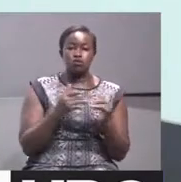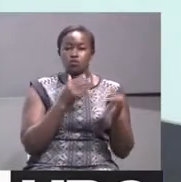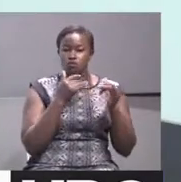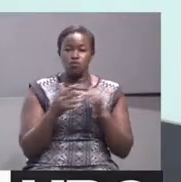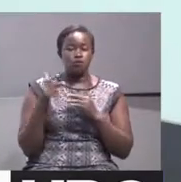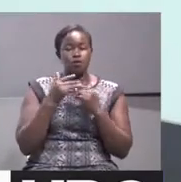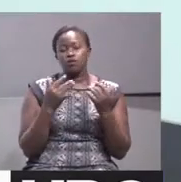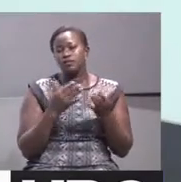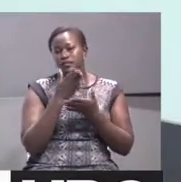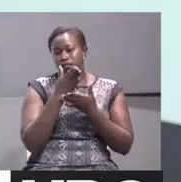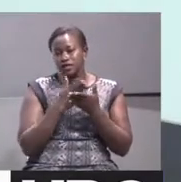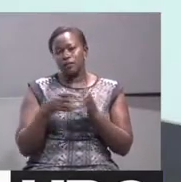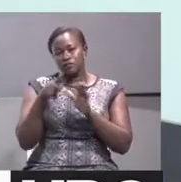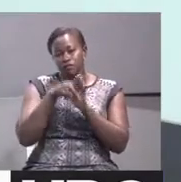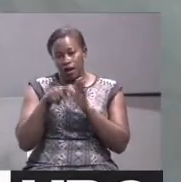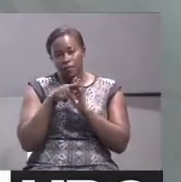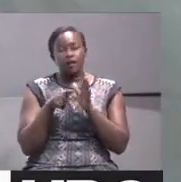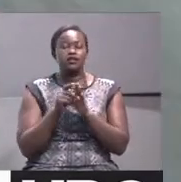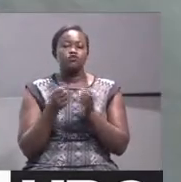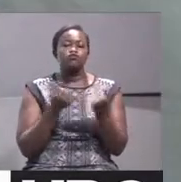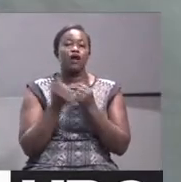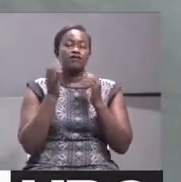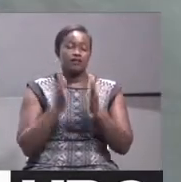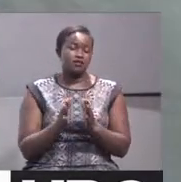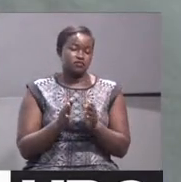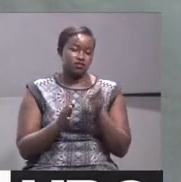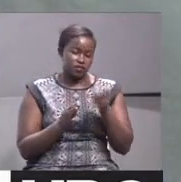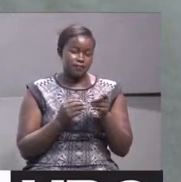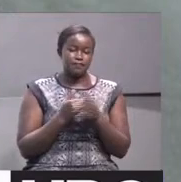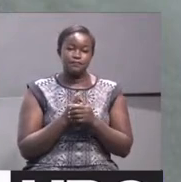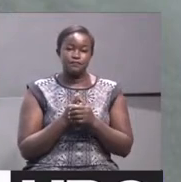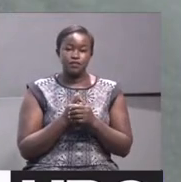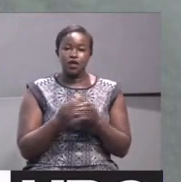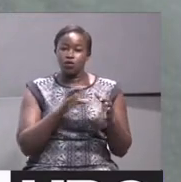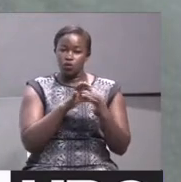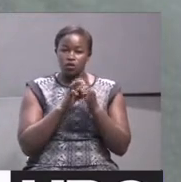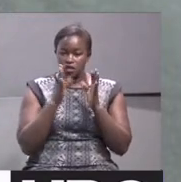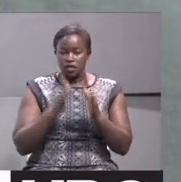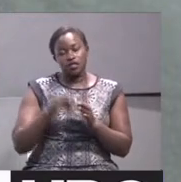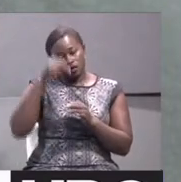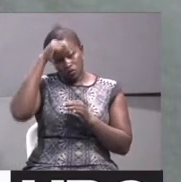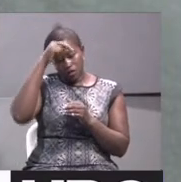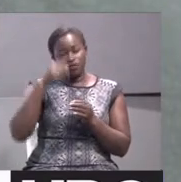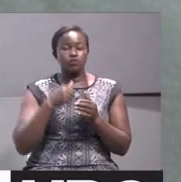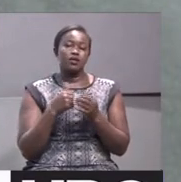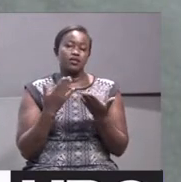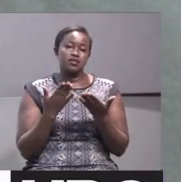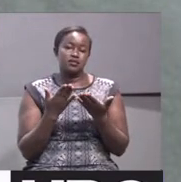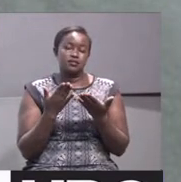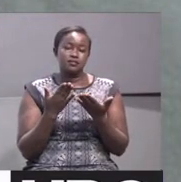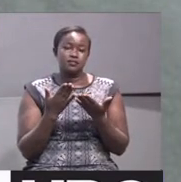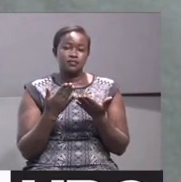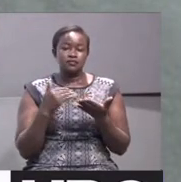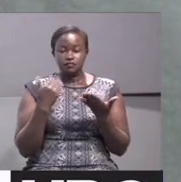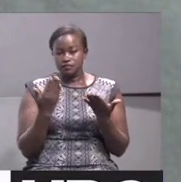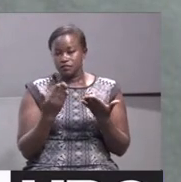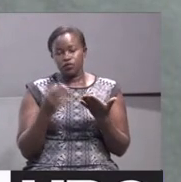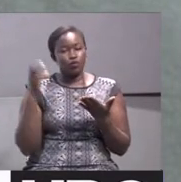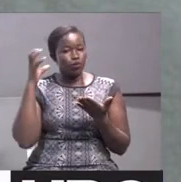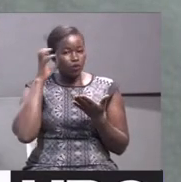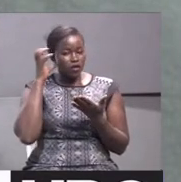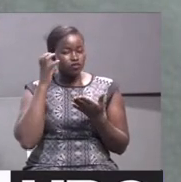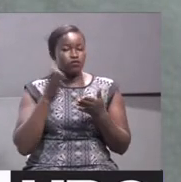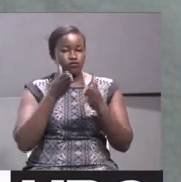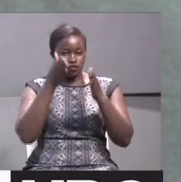some of the primary drivers of this. The coordinator, Graduate Programs, College of Humanities and Social Sciences,